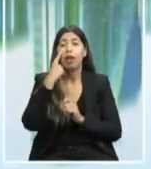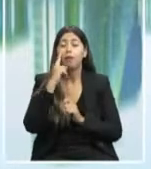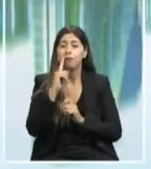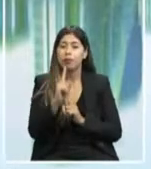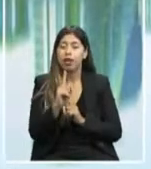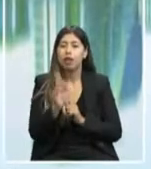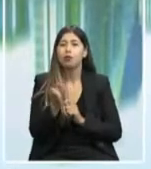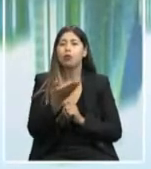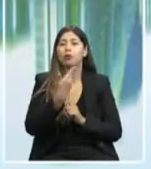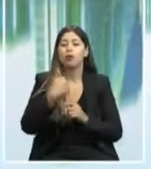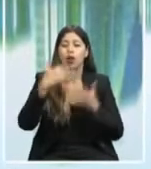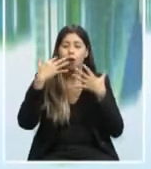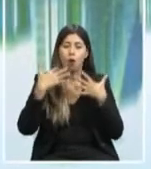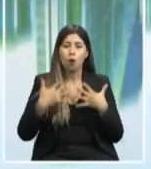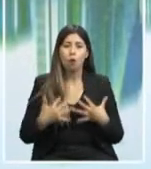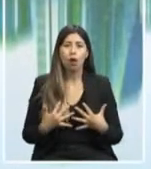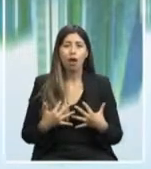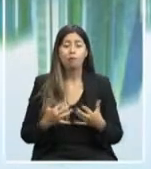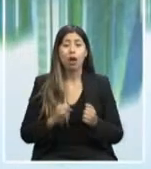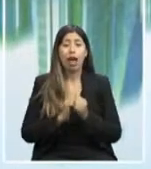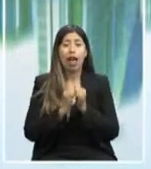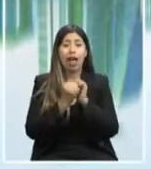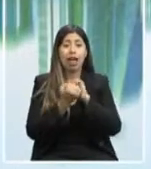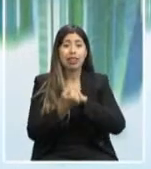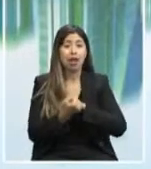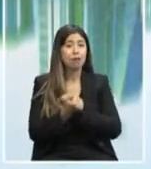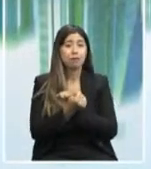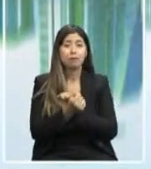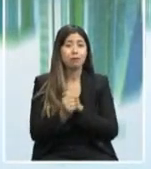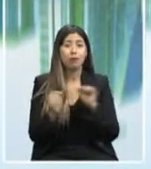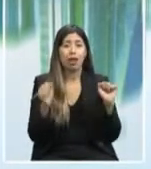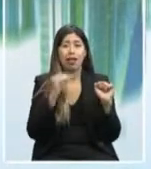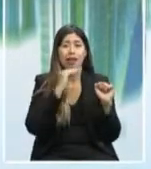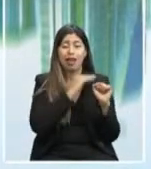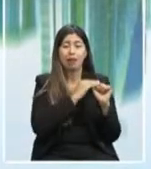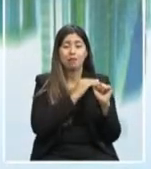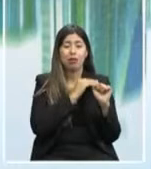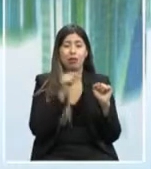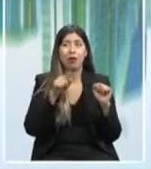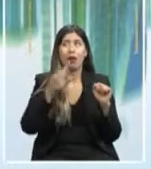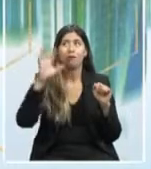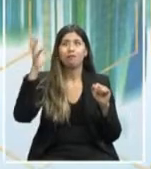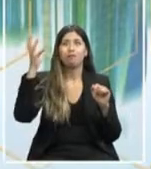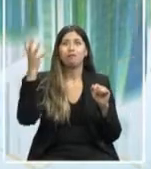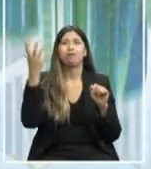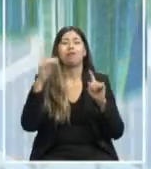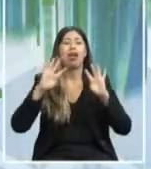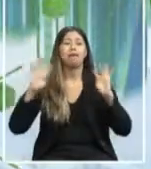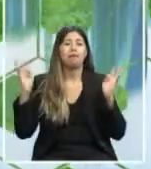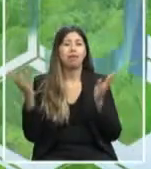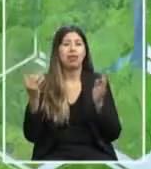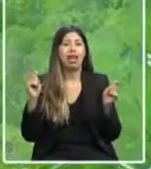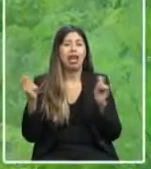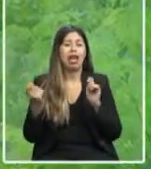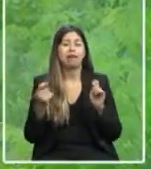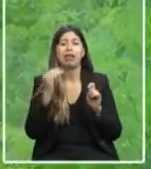so fast to the fast environmental changes. And this might be